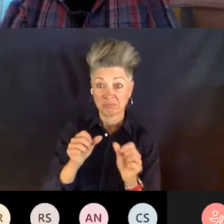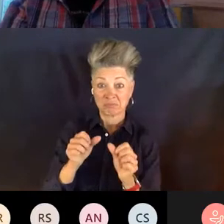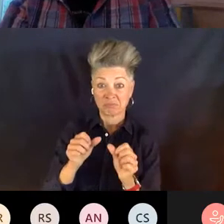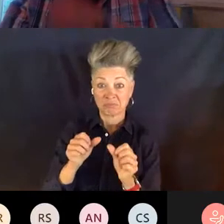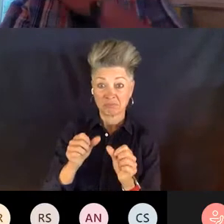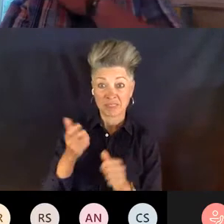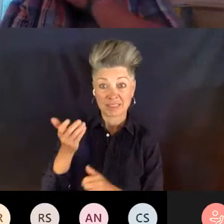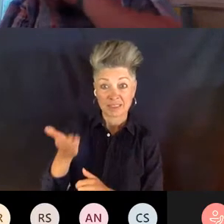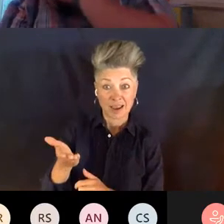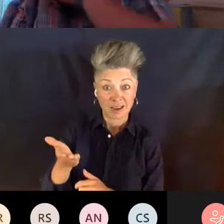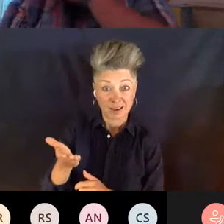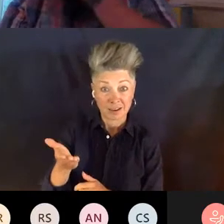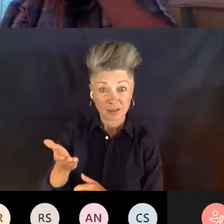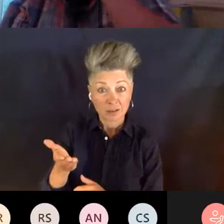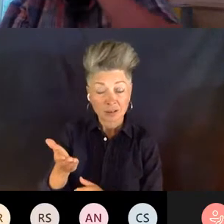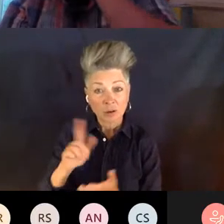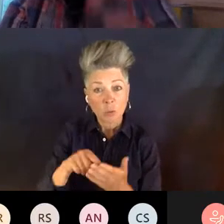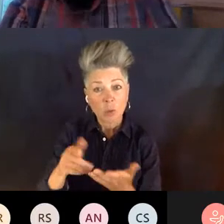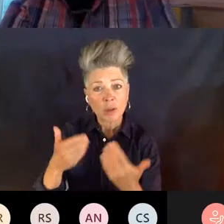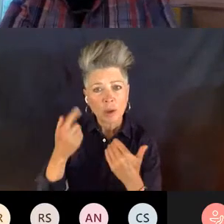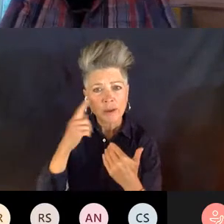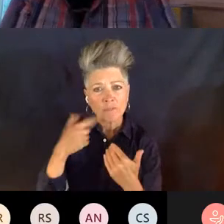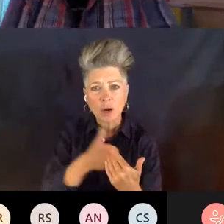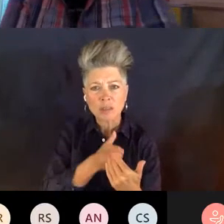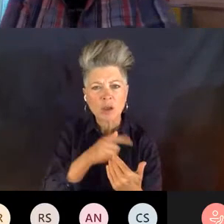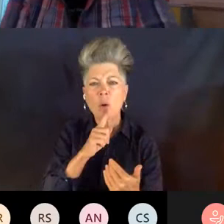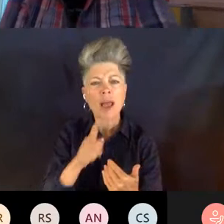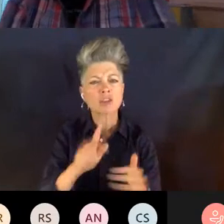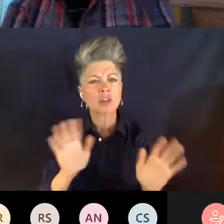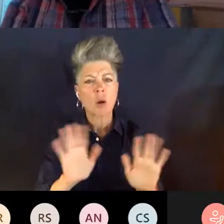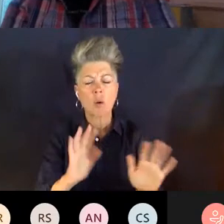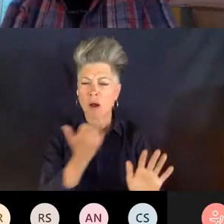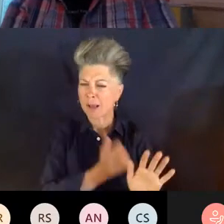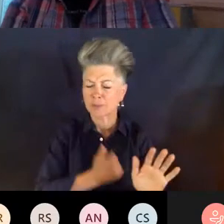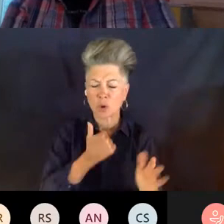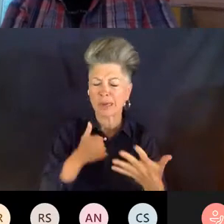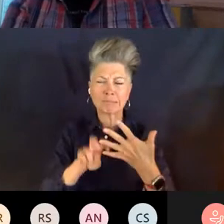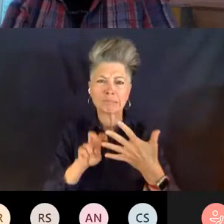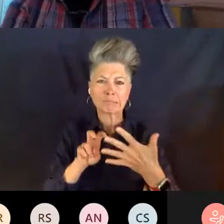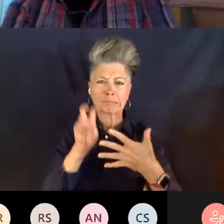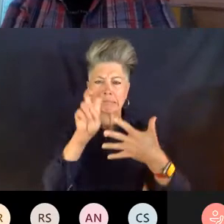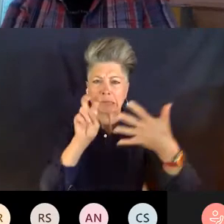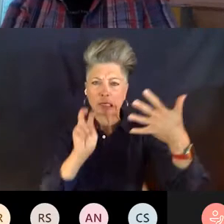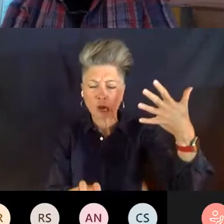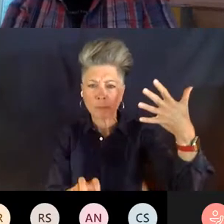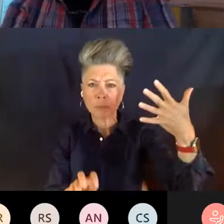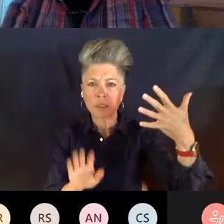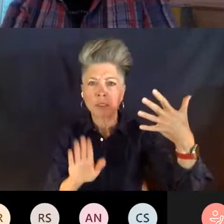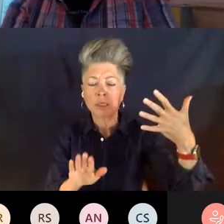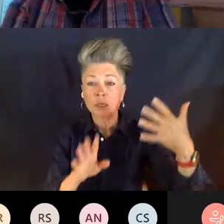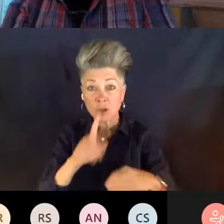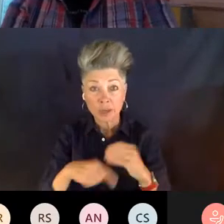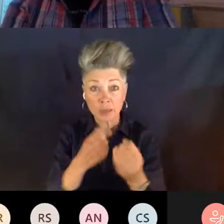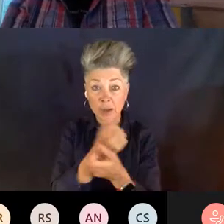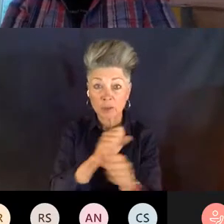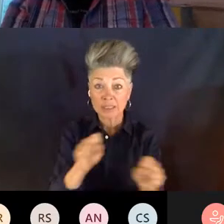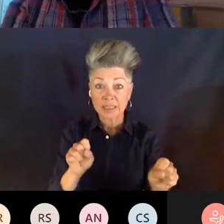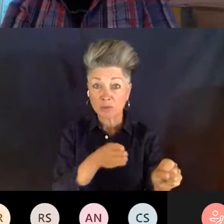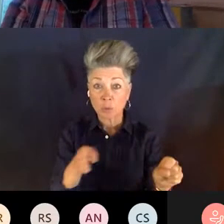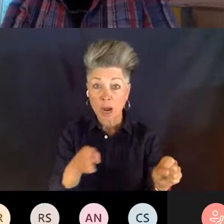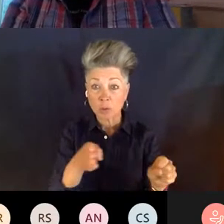have you got for us? Or actually, no, it's not. I'm sorry, I'm skipping ahead. Are we talking about safe routes to school? My